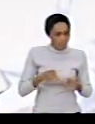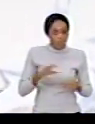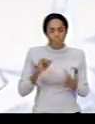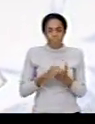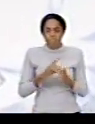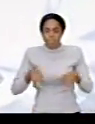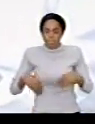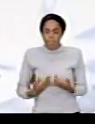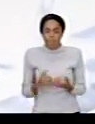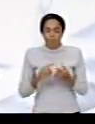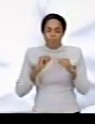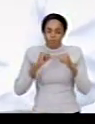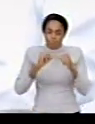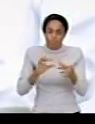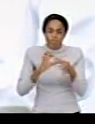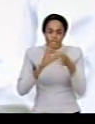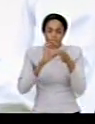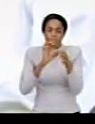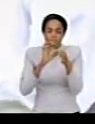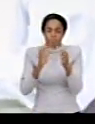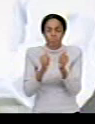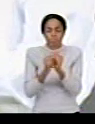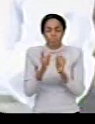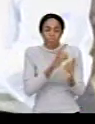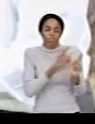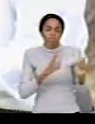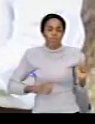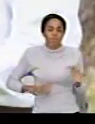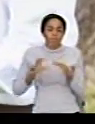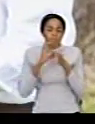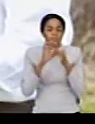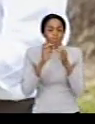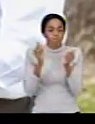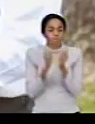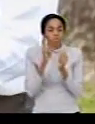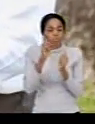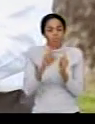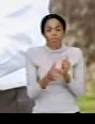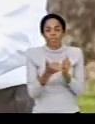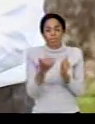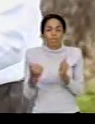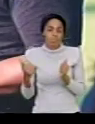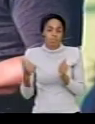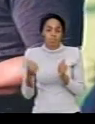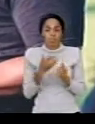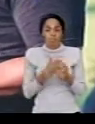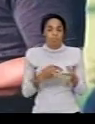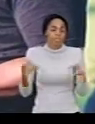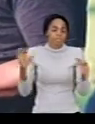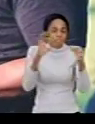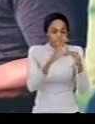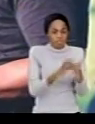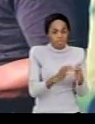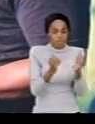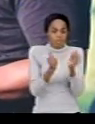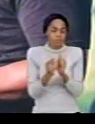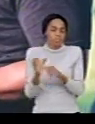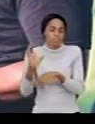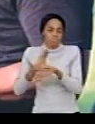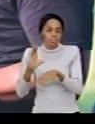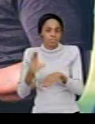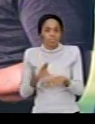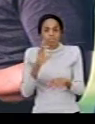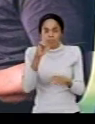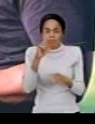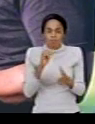a relationship with the Lord, relationship with one another, integration relationship with the church. You exemplify what you are